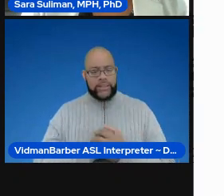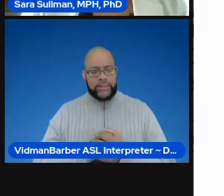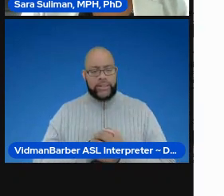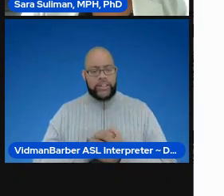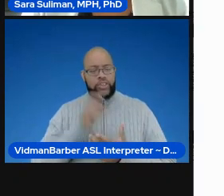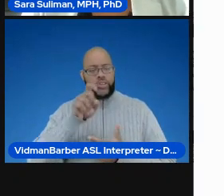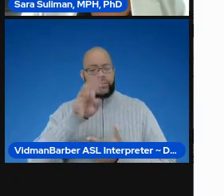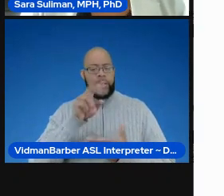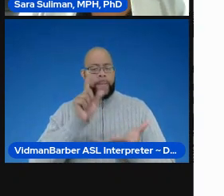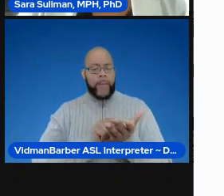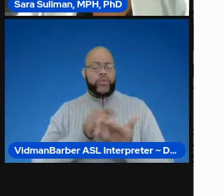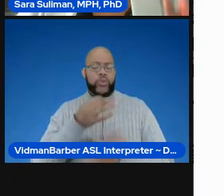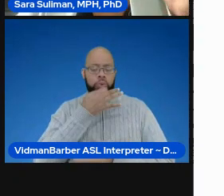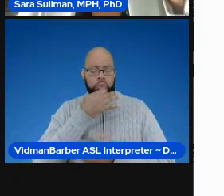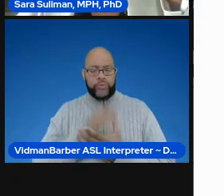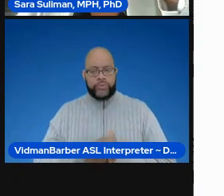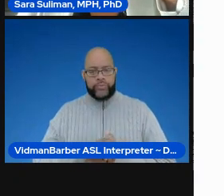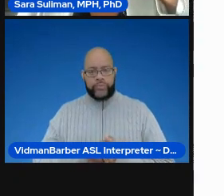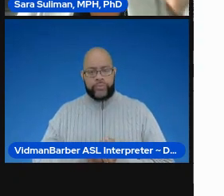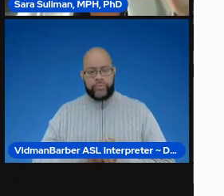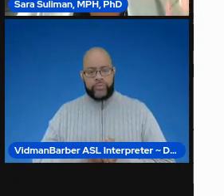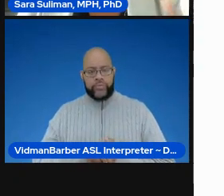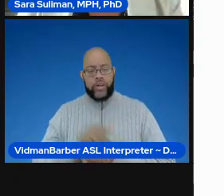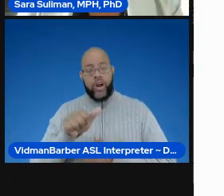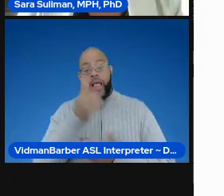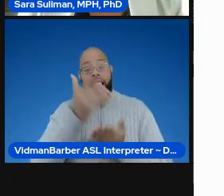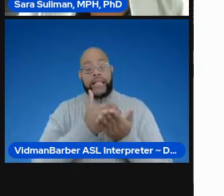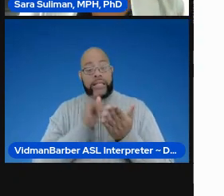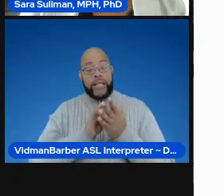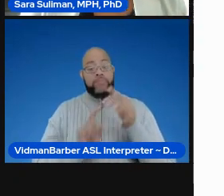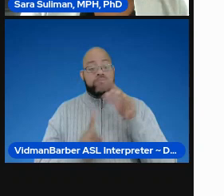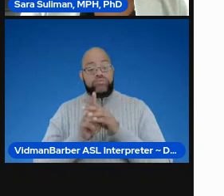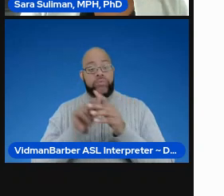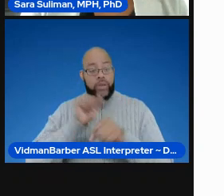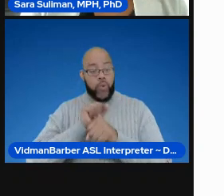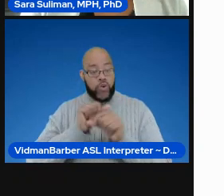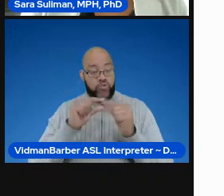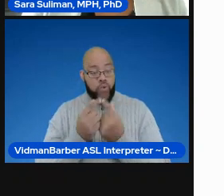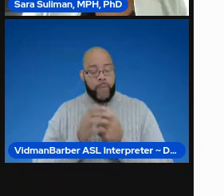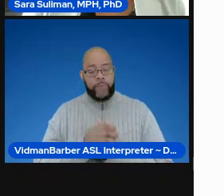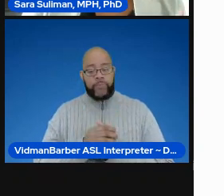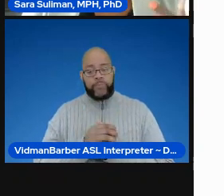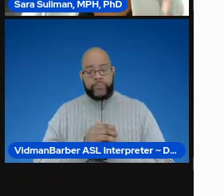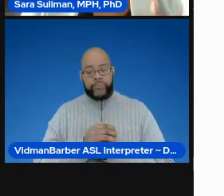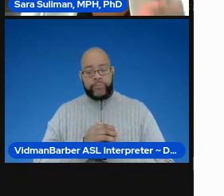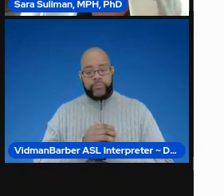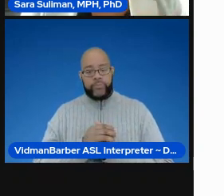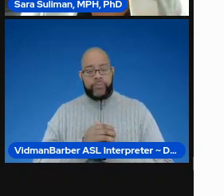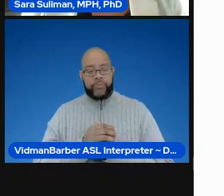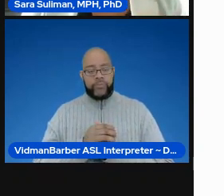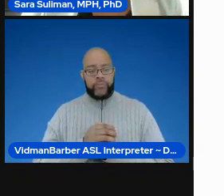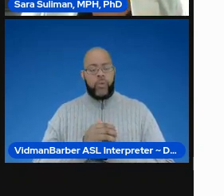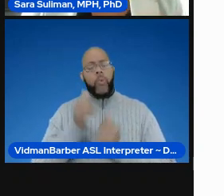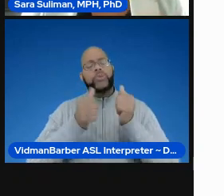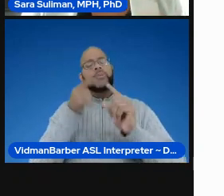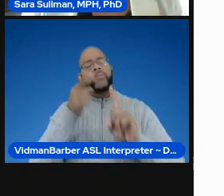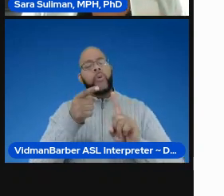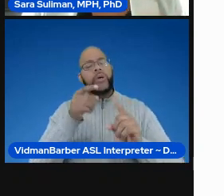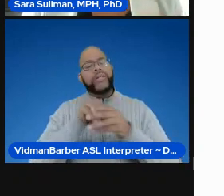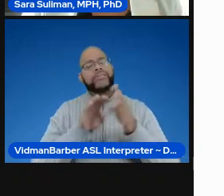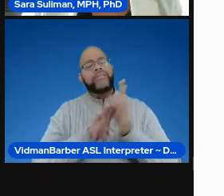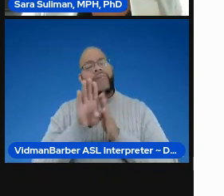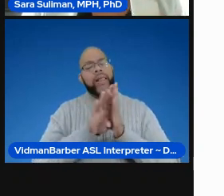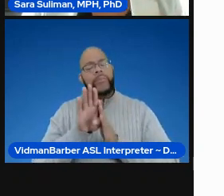should be published very soon. Another lesson that came up in this working group is at which point in